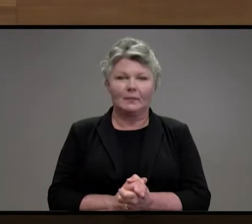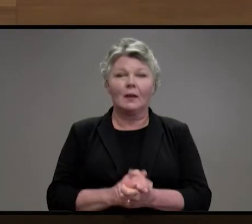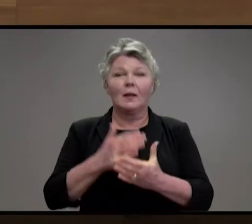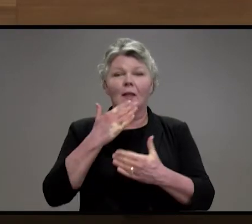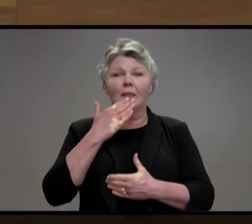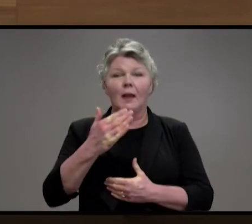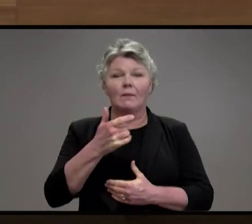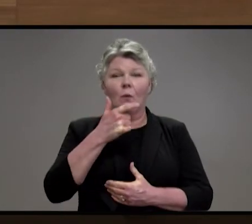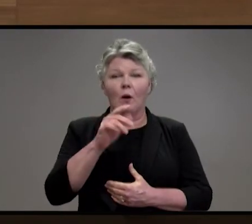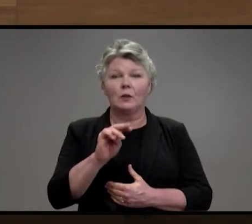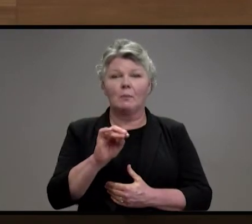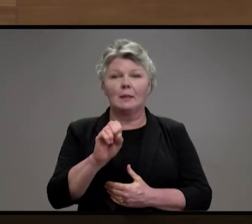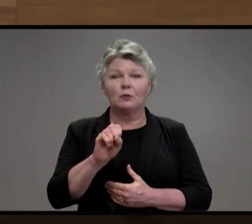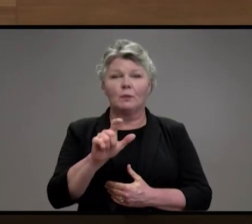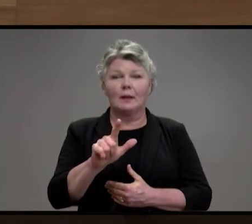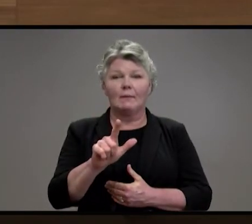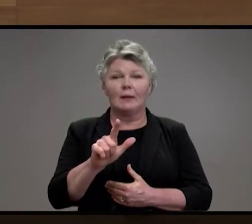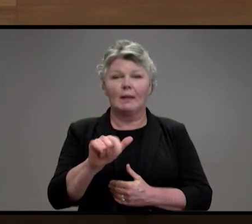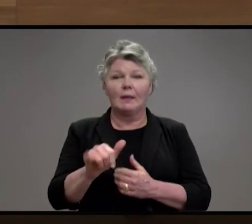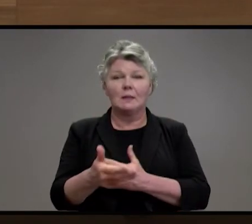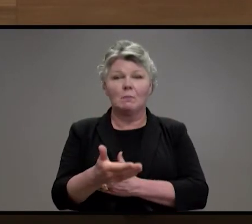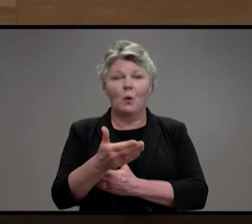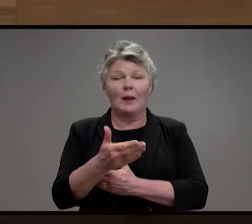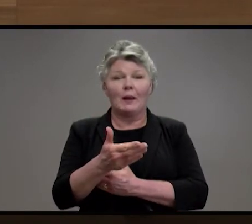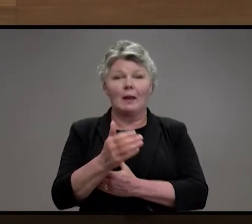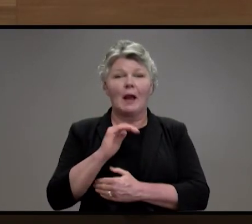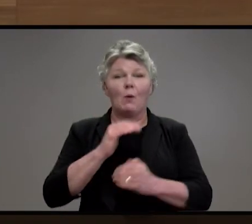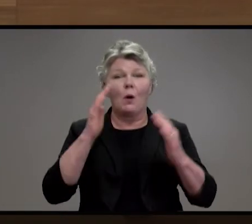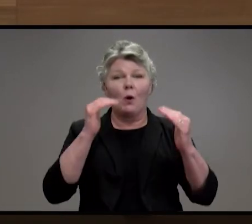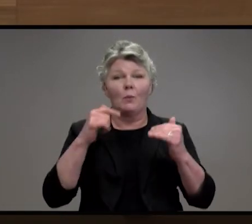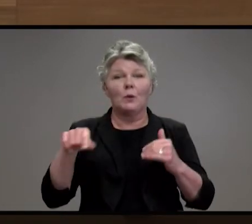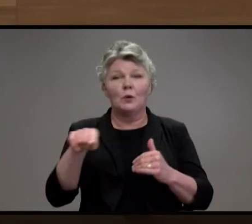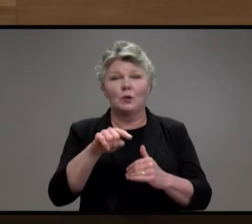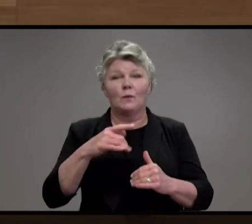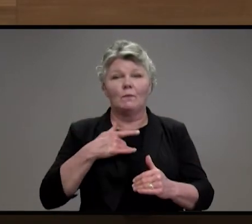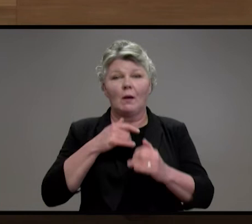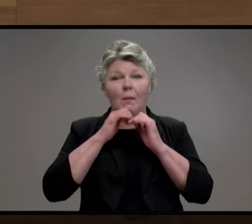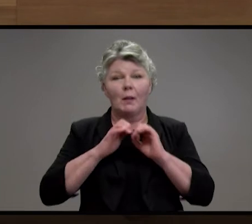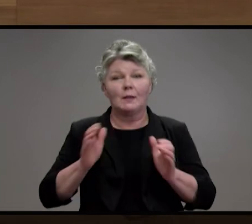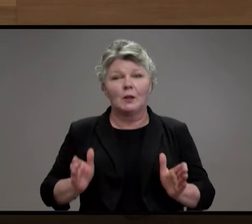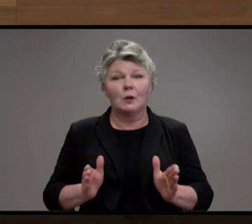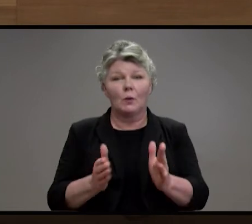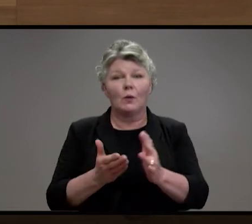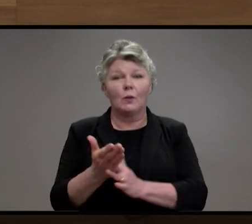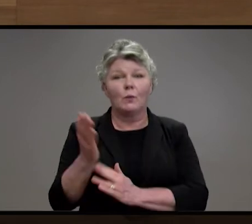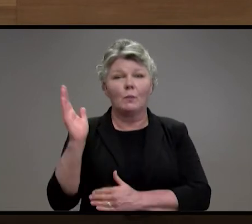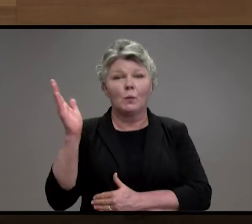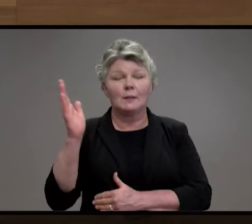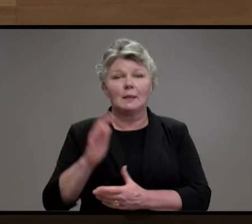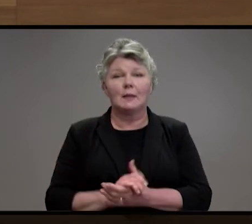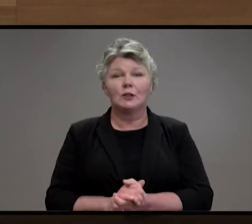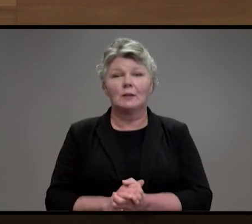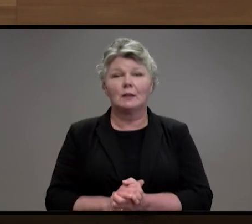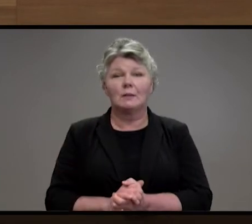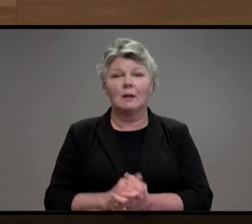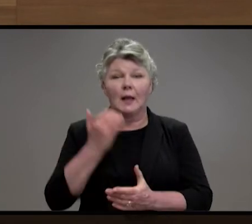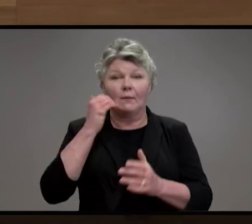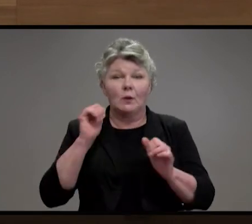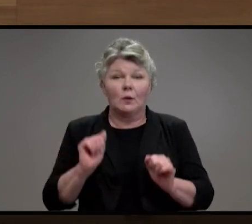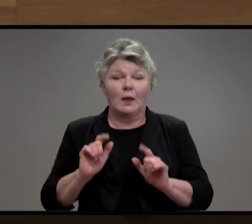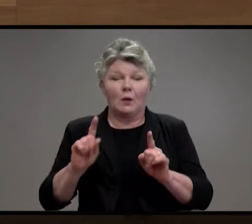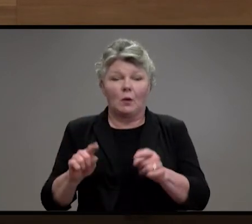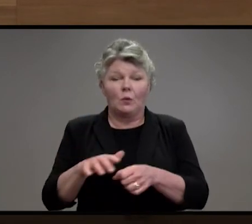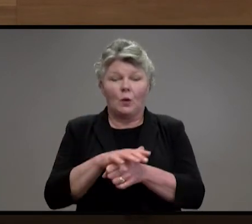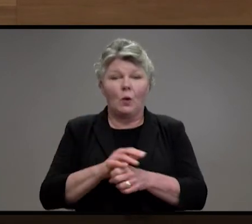Thank you for viewing Main Street Living this morning. Our hope is that you have been blessed and encouraged by this presentation. If you are able to